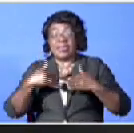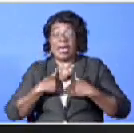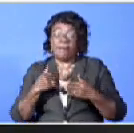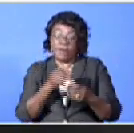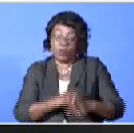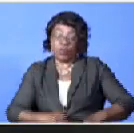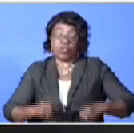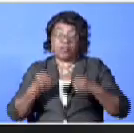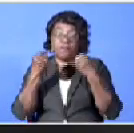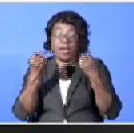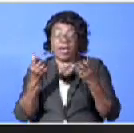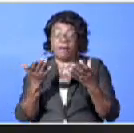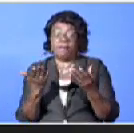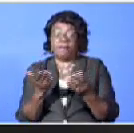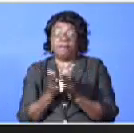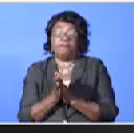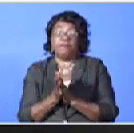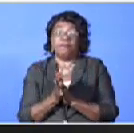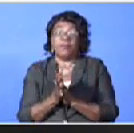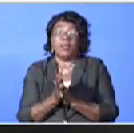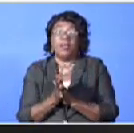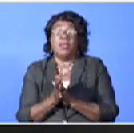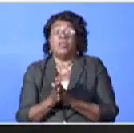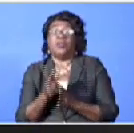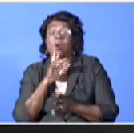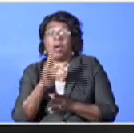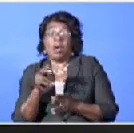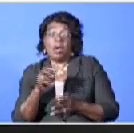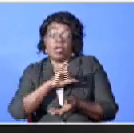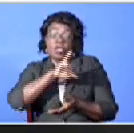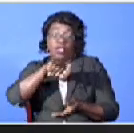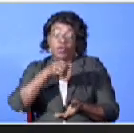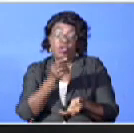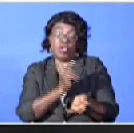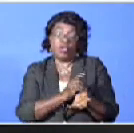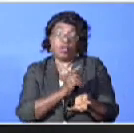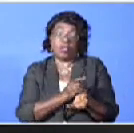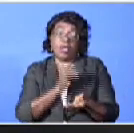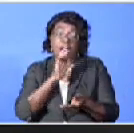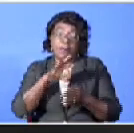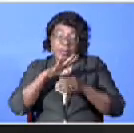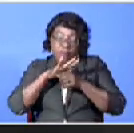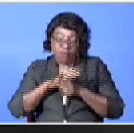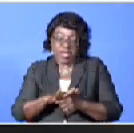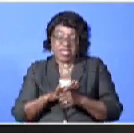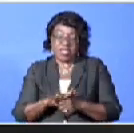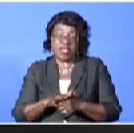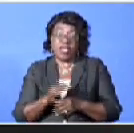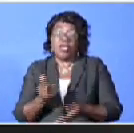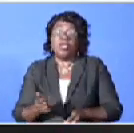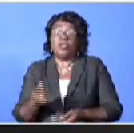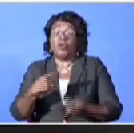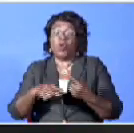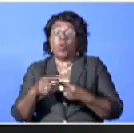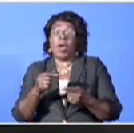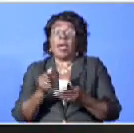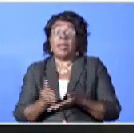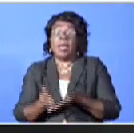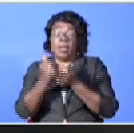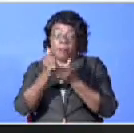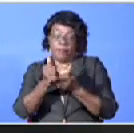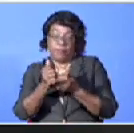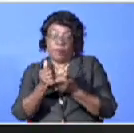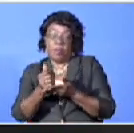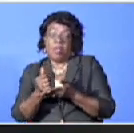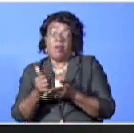Well, are junior doctors being pressured to risk their lives as the country begins to take a harder hit from the novel